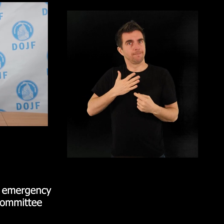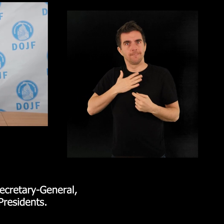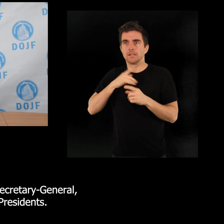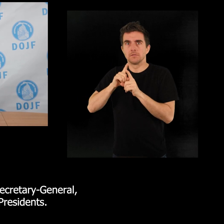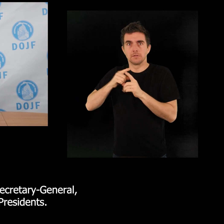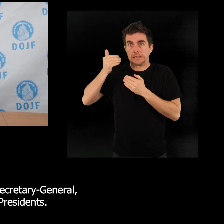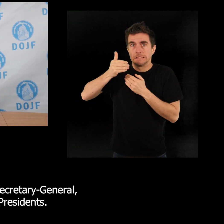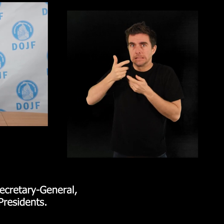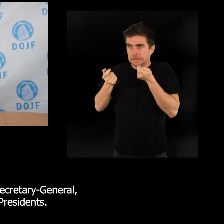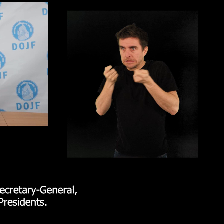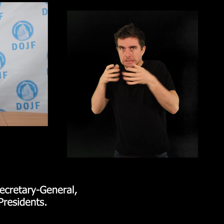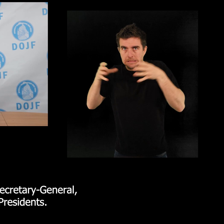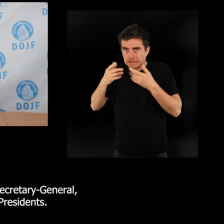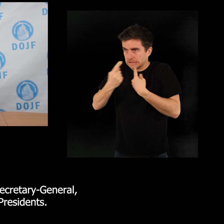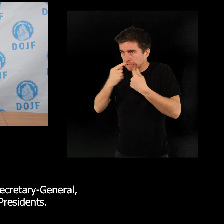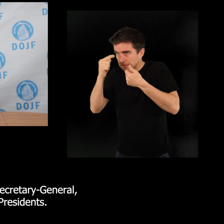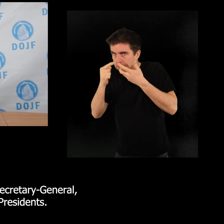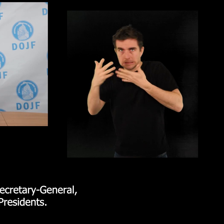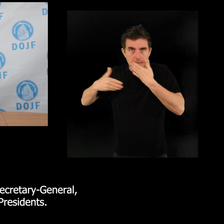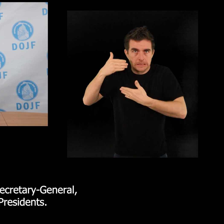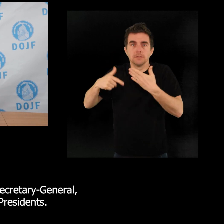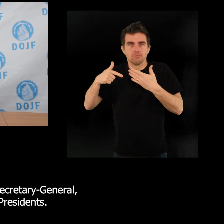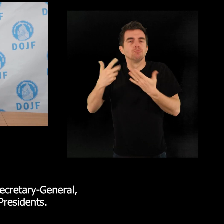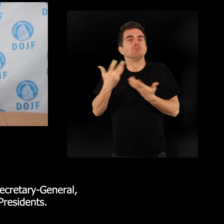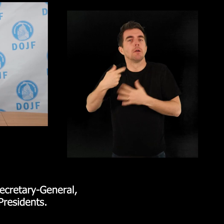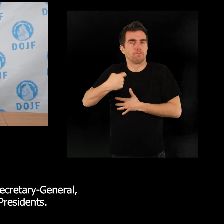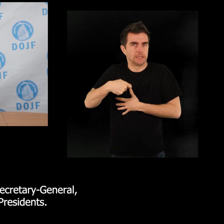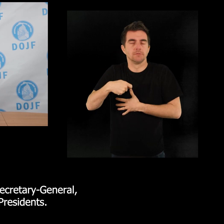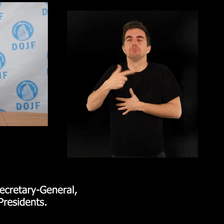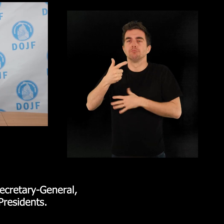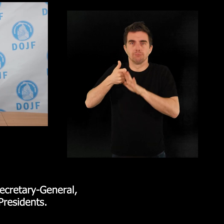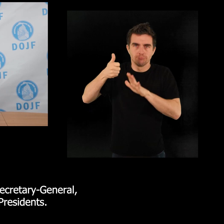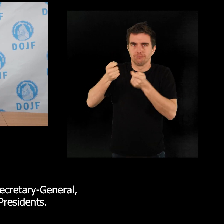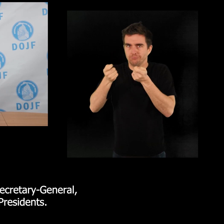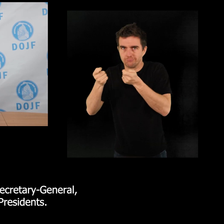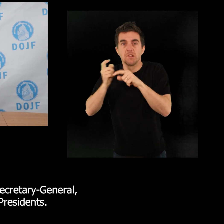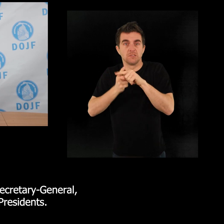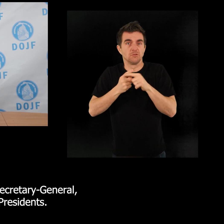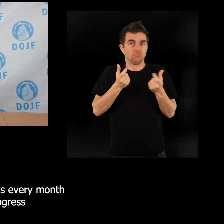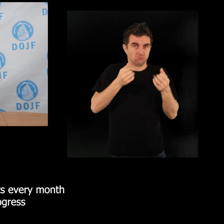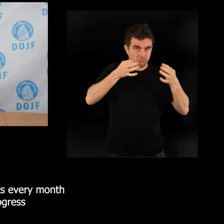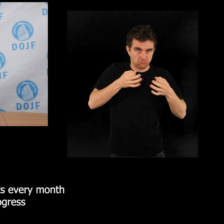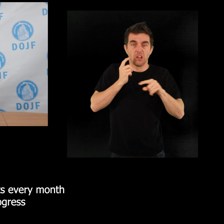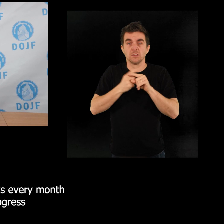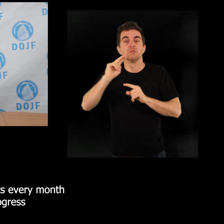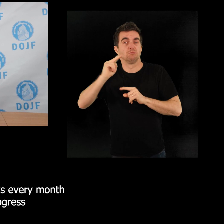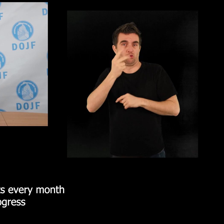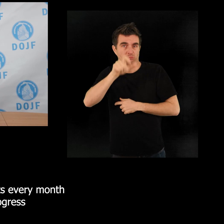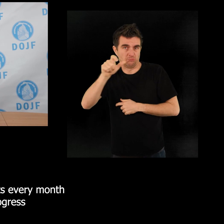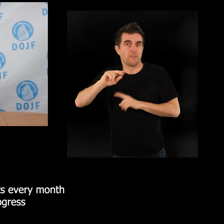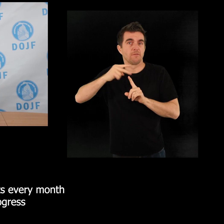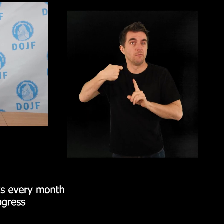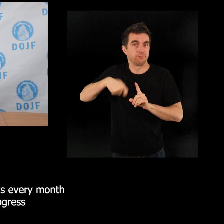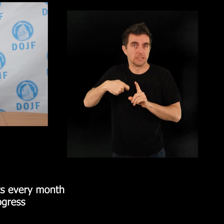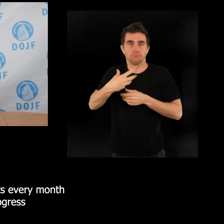committee, which includes the President, Secretary General, Treasurer and 2 Vice Presidents. Management committee